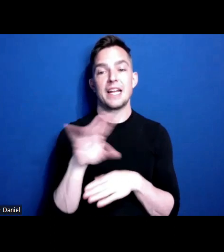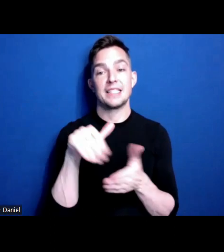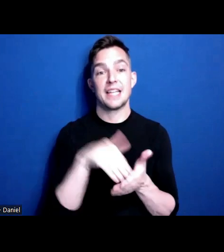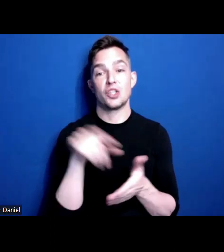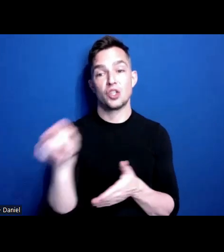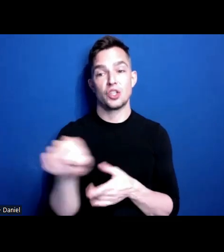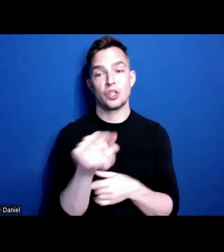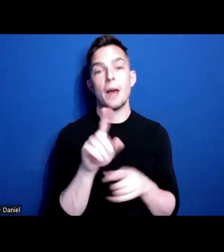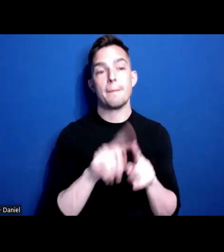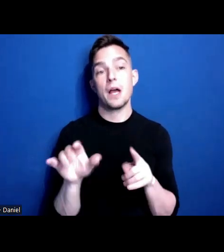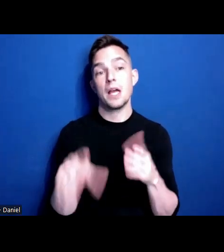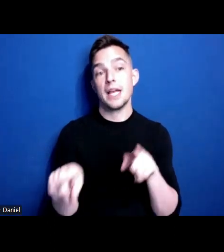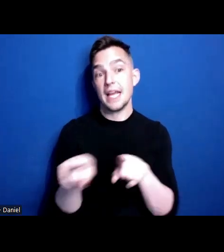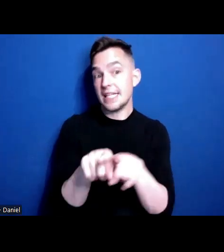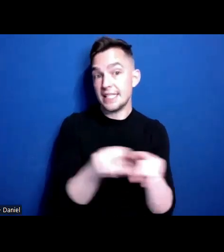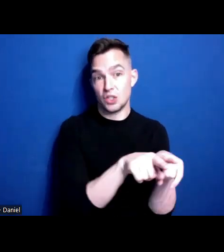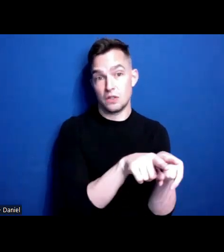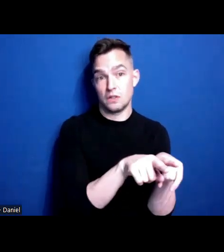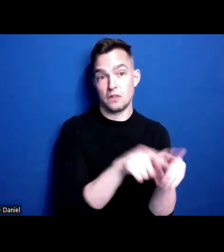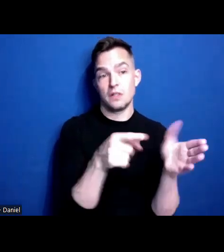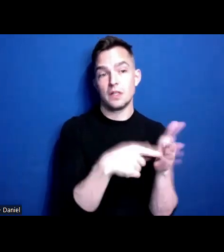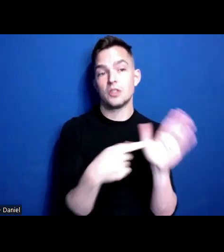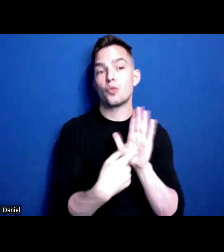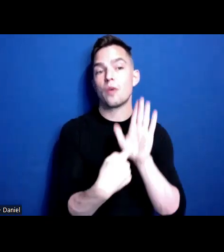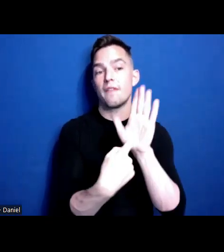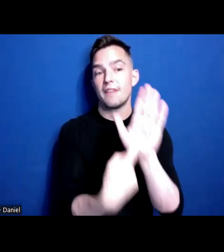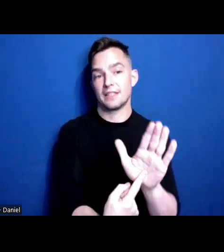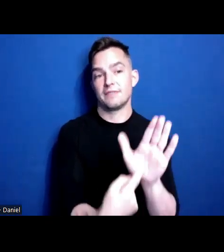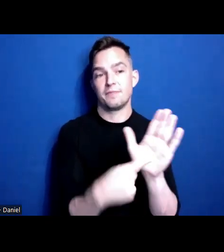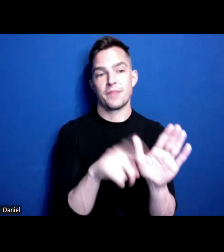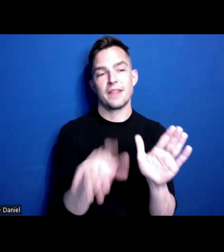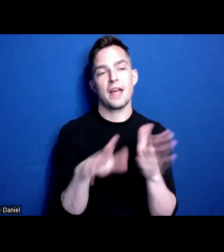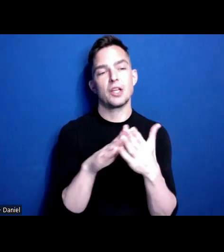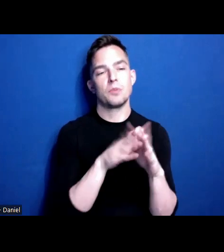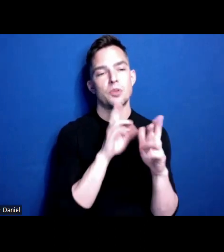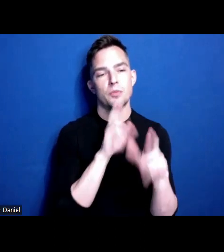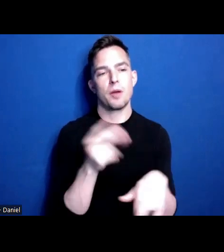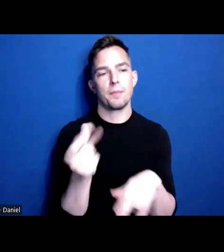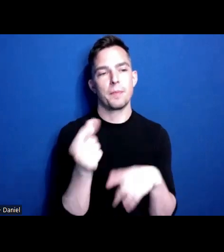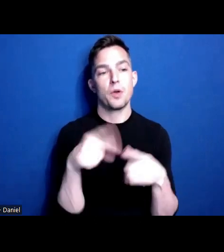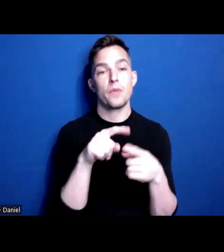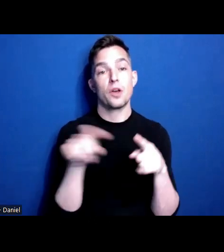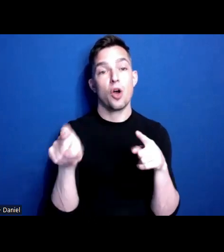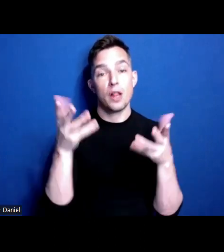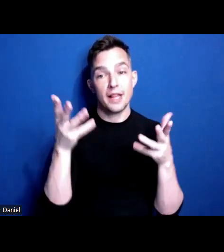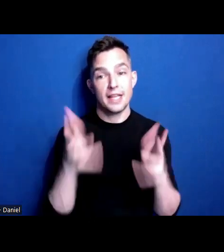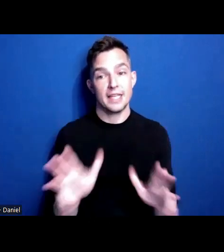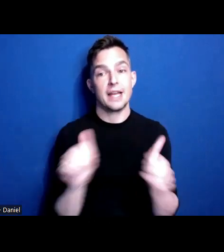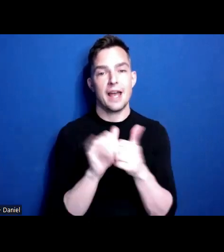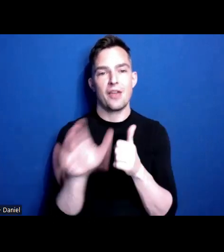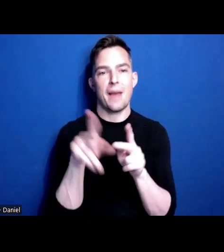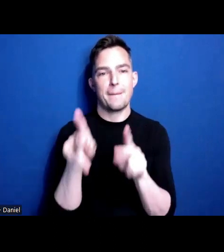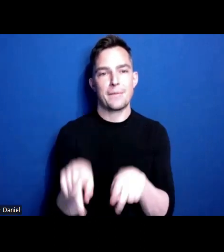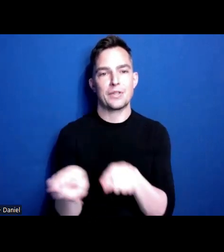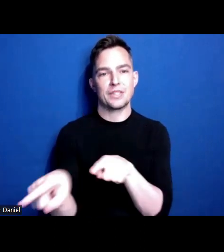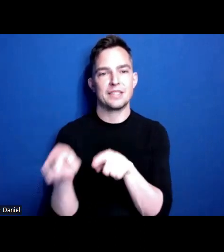in addition, it also is reflective of that community response once that call ends, how that person is